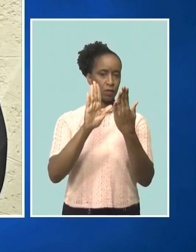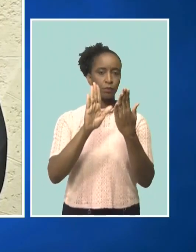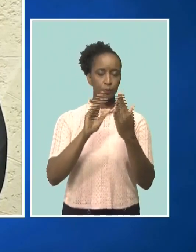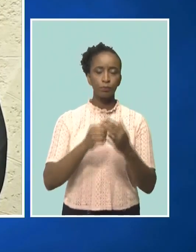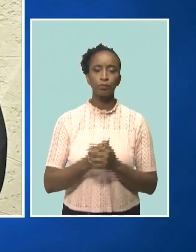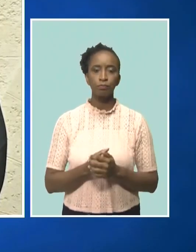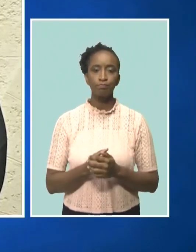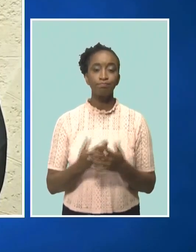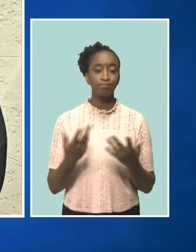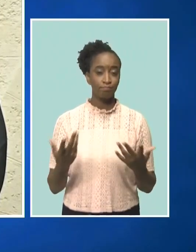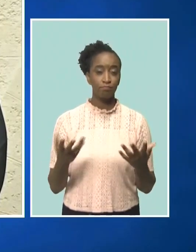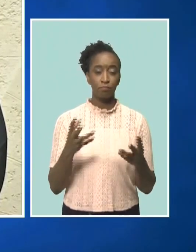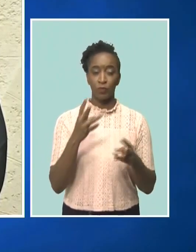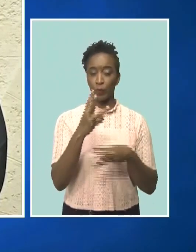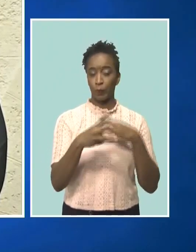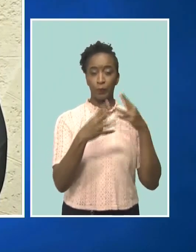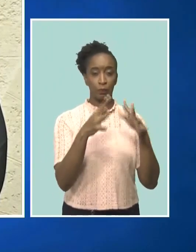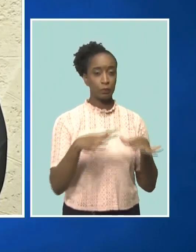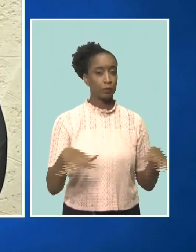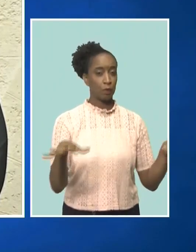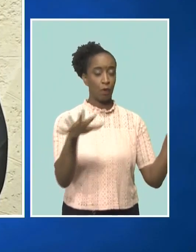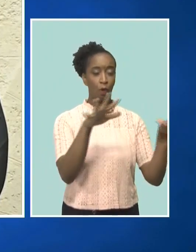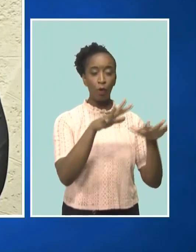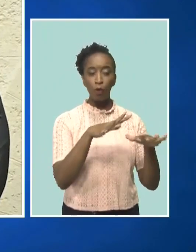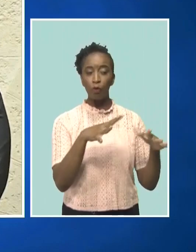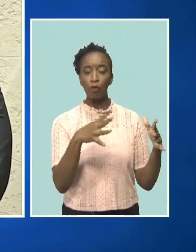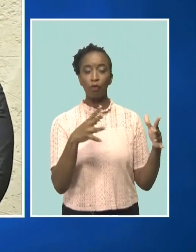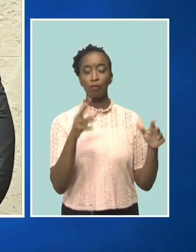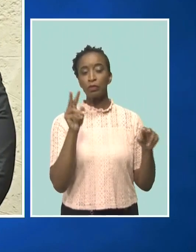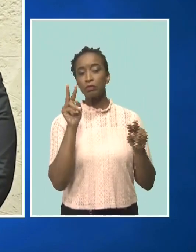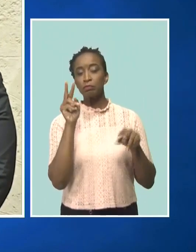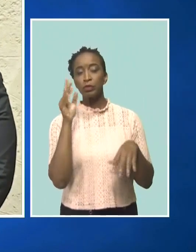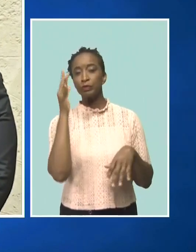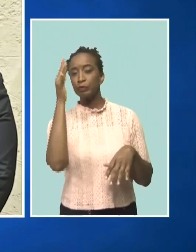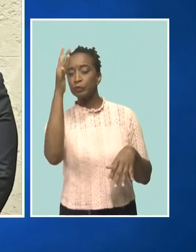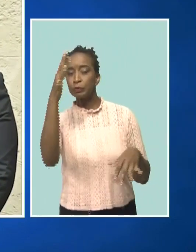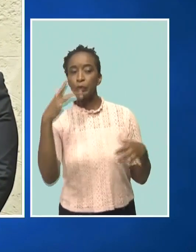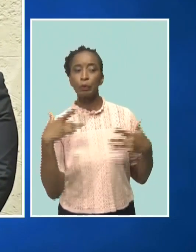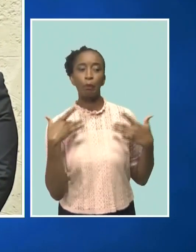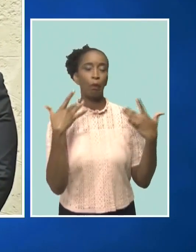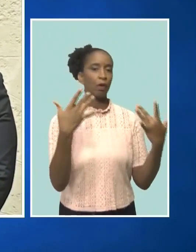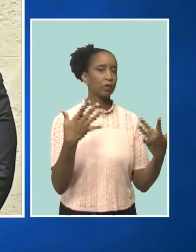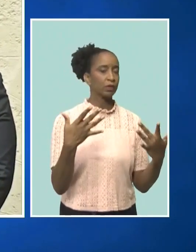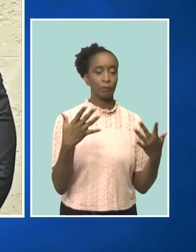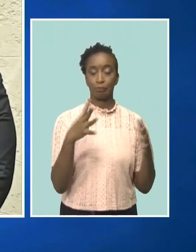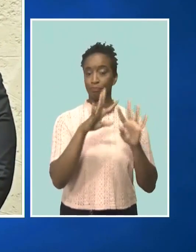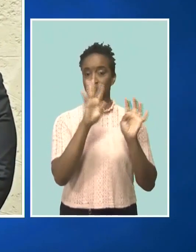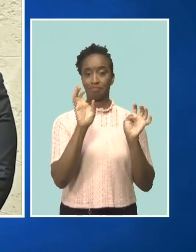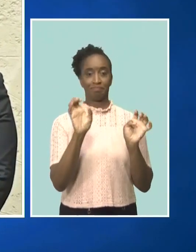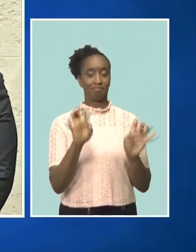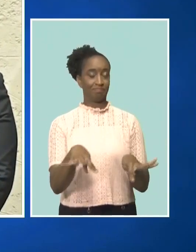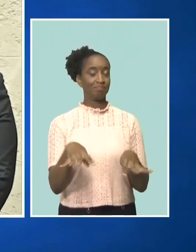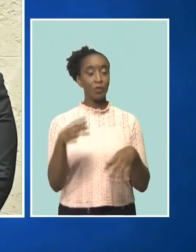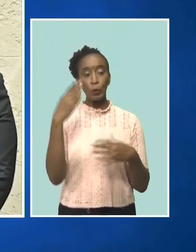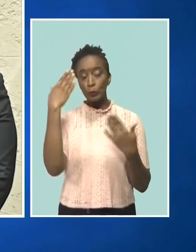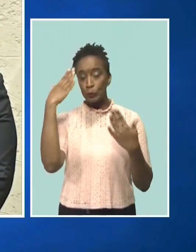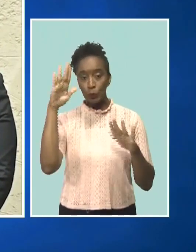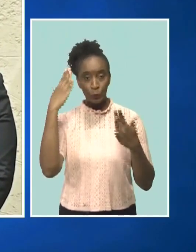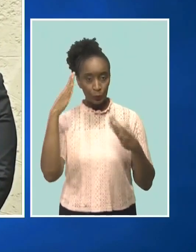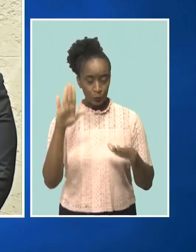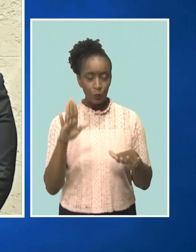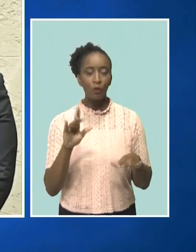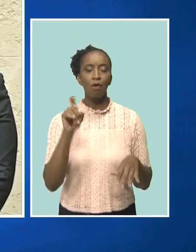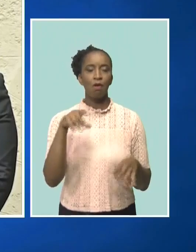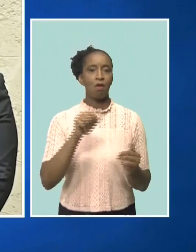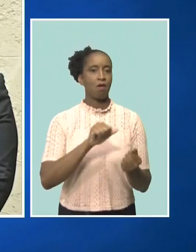grave uncertainties, and therefore our ability to stay focused and to get the job done is uppermost in our minds. I want to thank